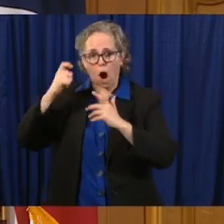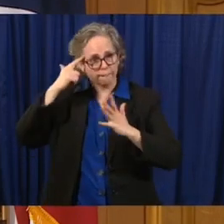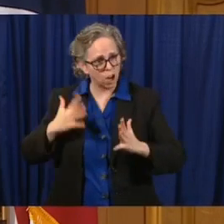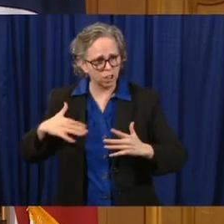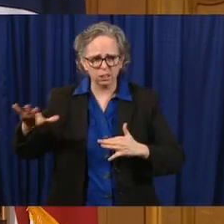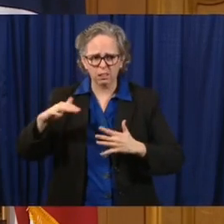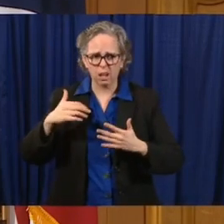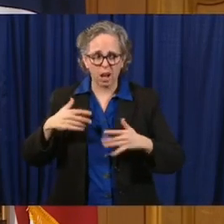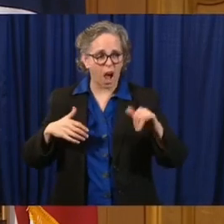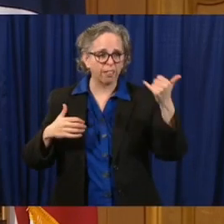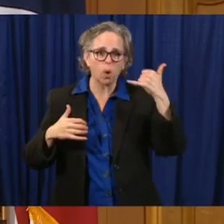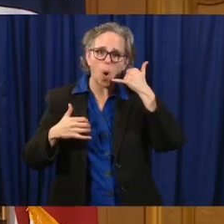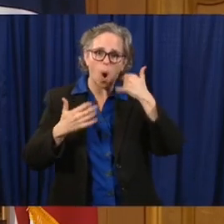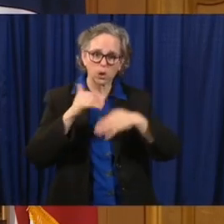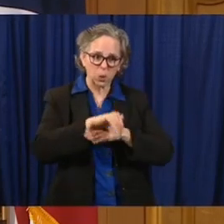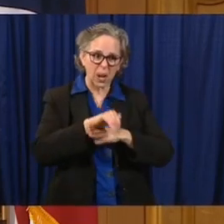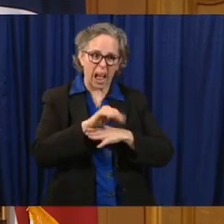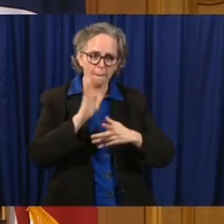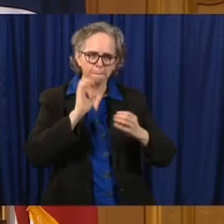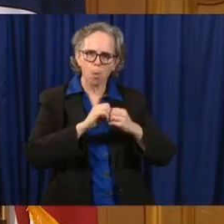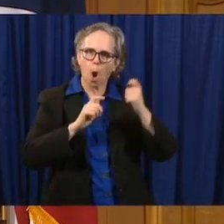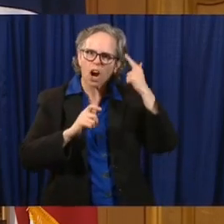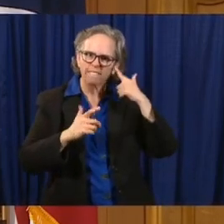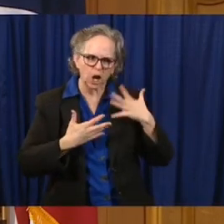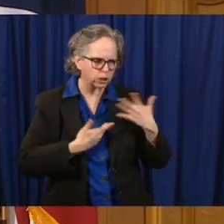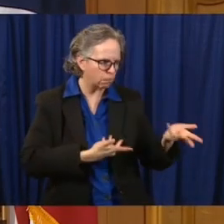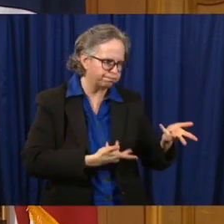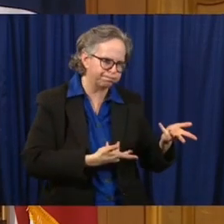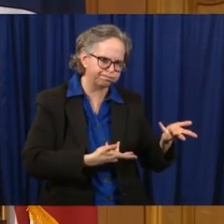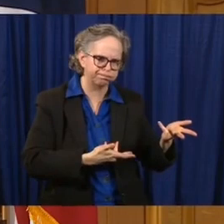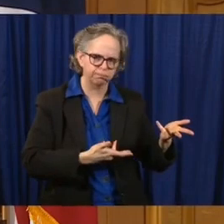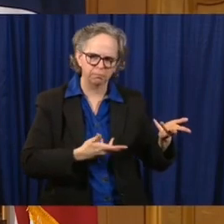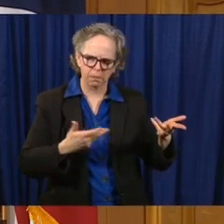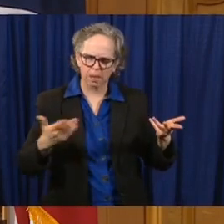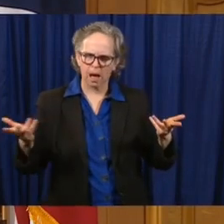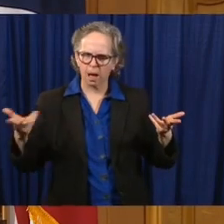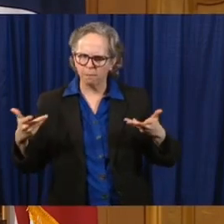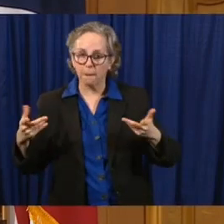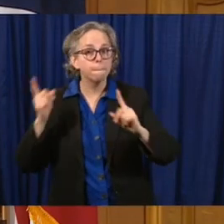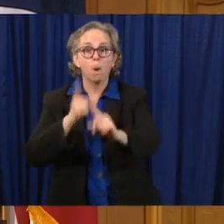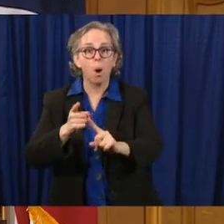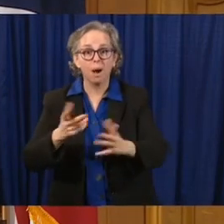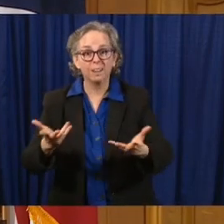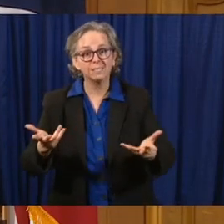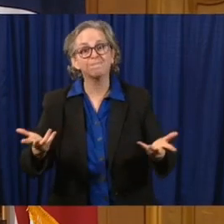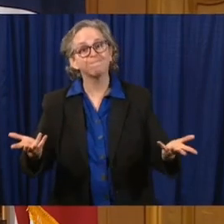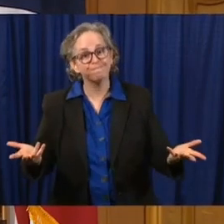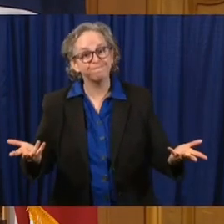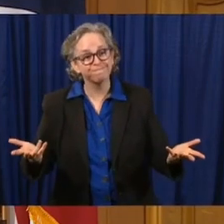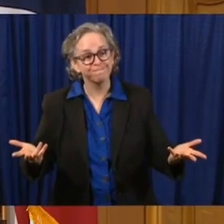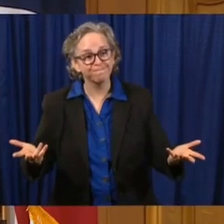other night with 2 of our neighboring governors. So my point is, we're getting advice from a lot of different